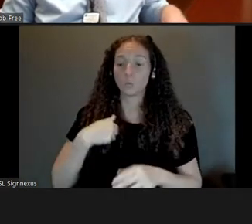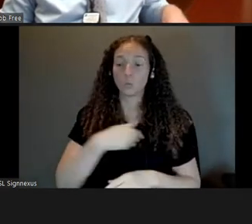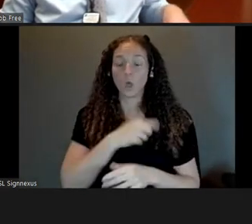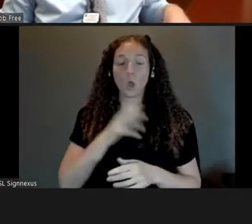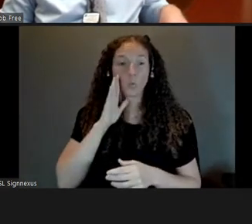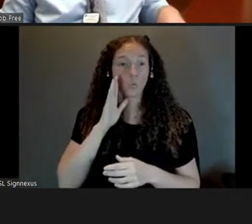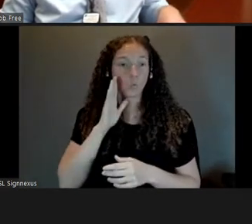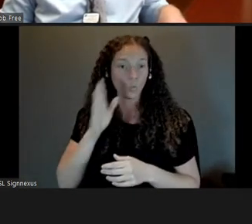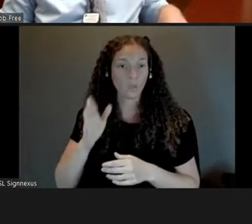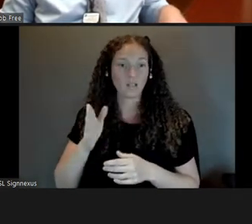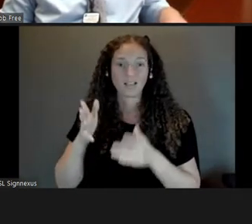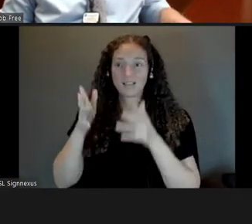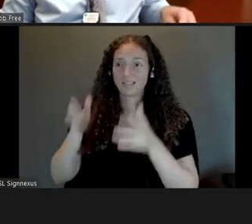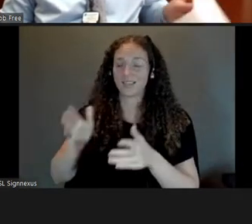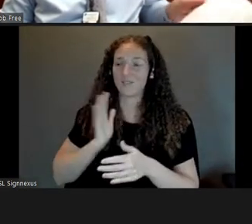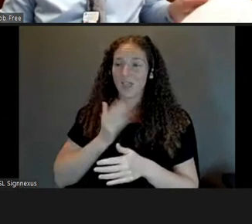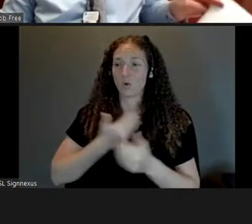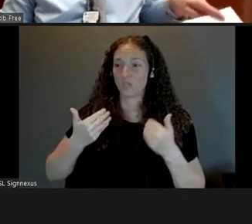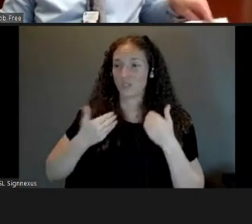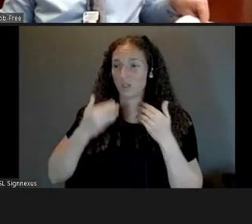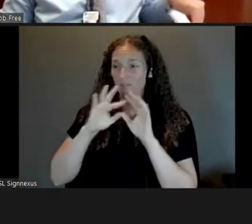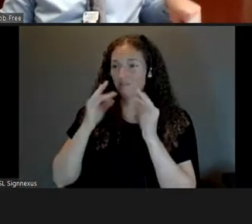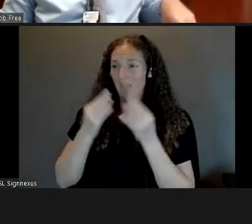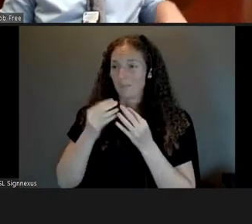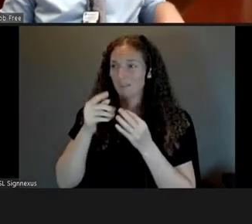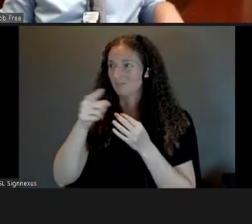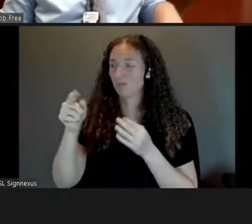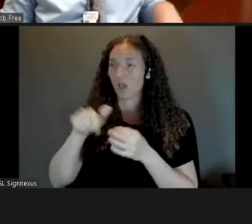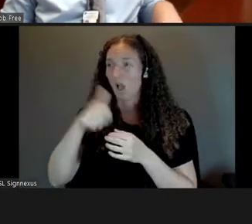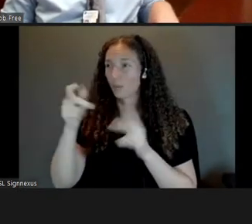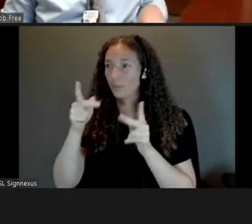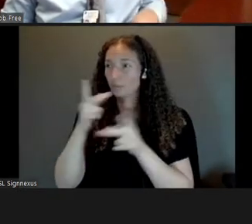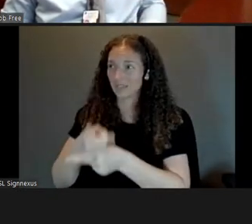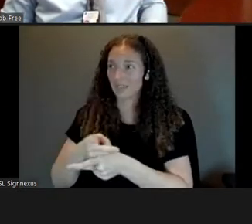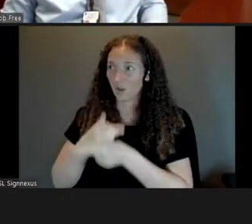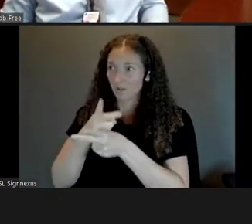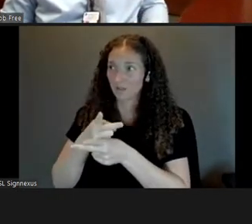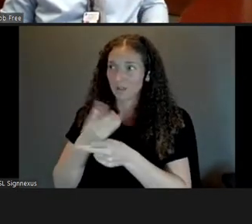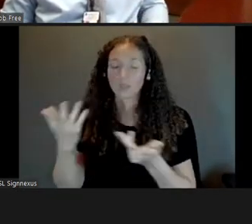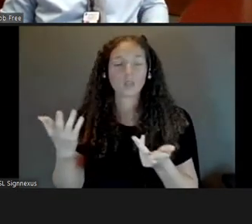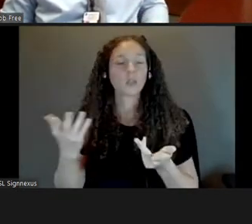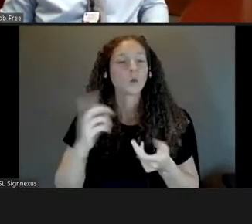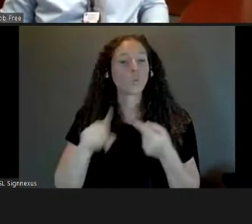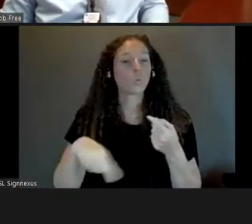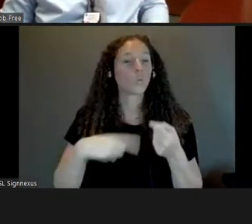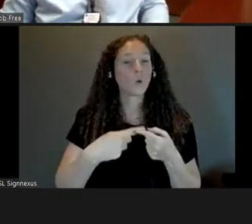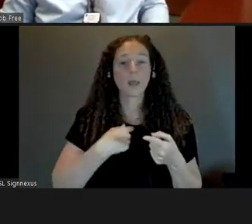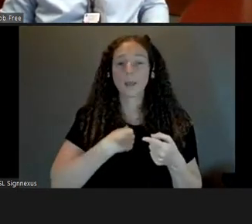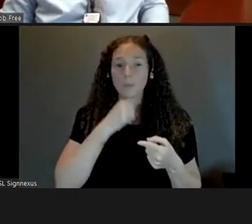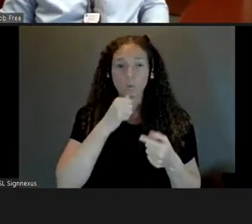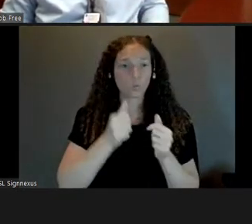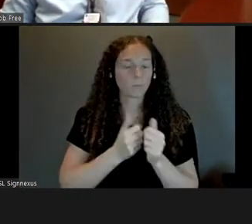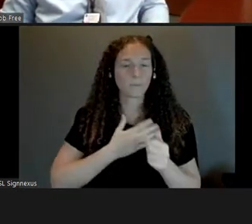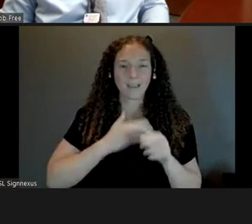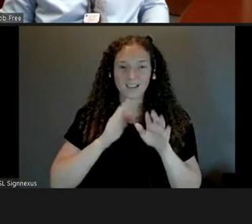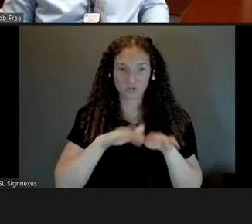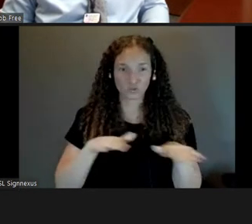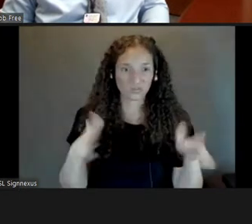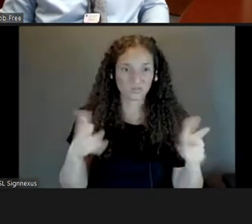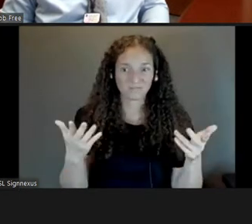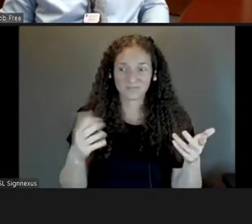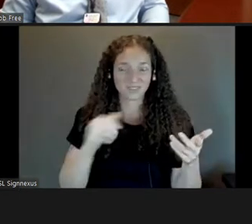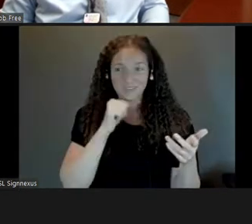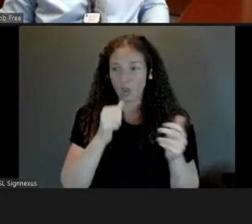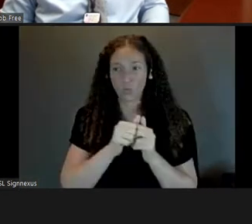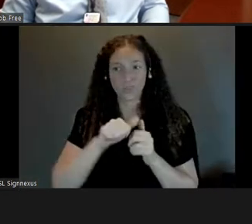the care of others. Every minute that I am not with my children, they're not with any parent. It is solely on me and caregivers.